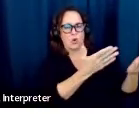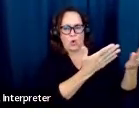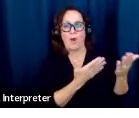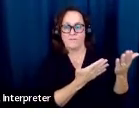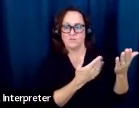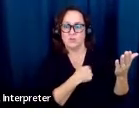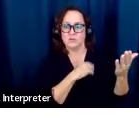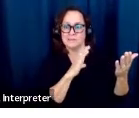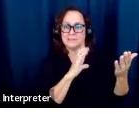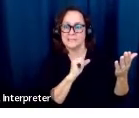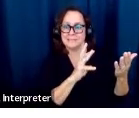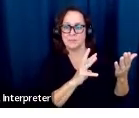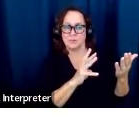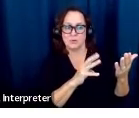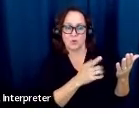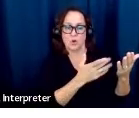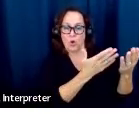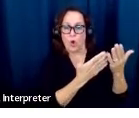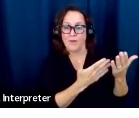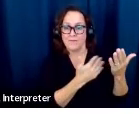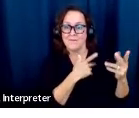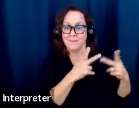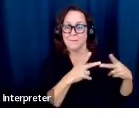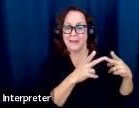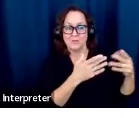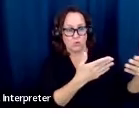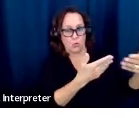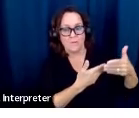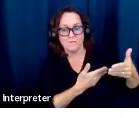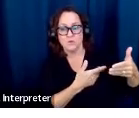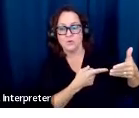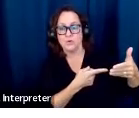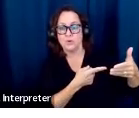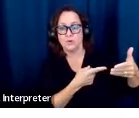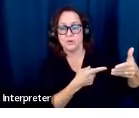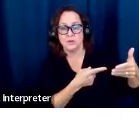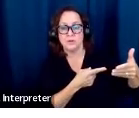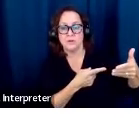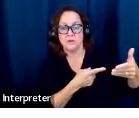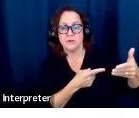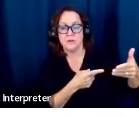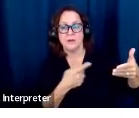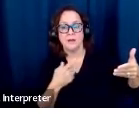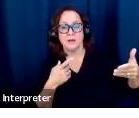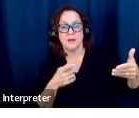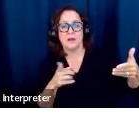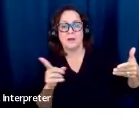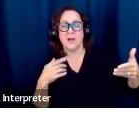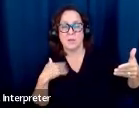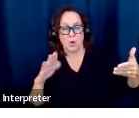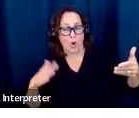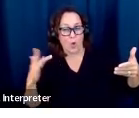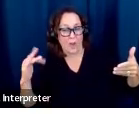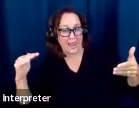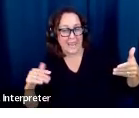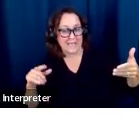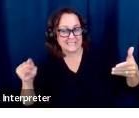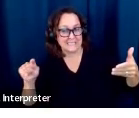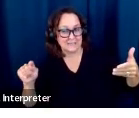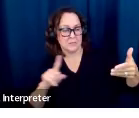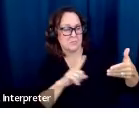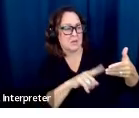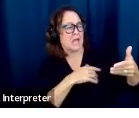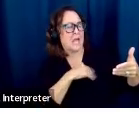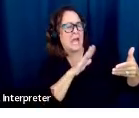CSW waiver. Let's also assume they're already on the IDD waitlist. Could they decline that spot on the CSW